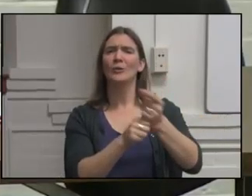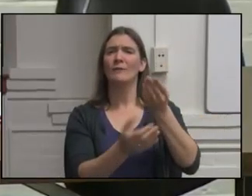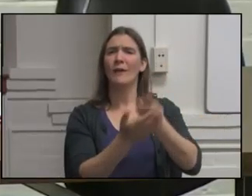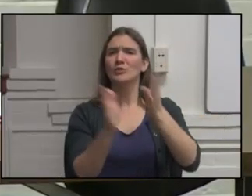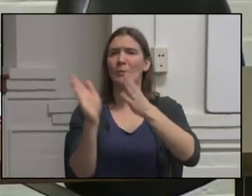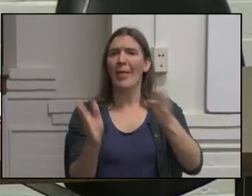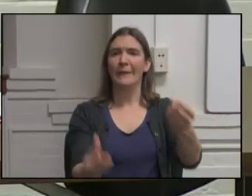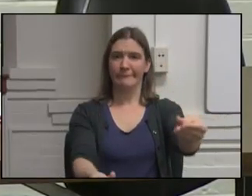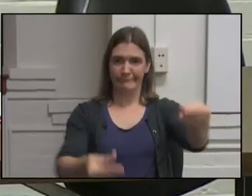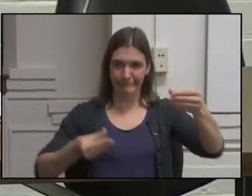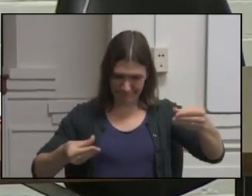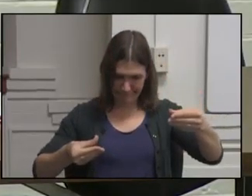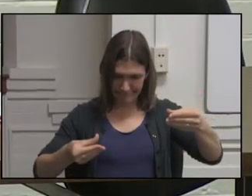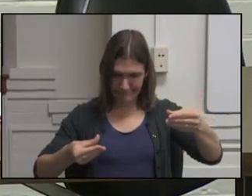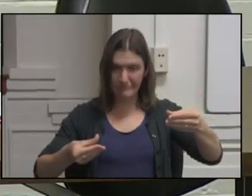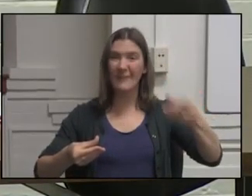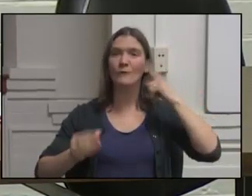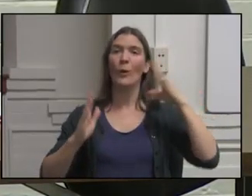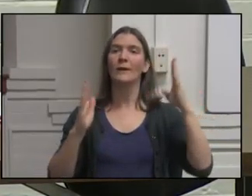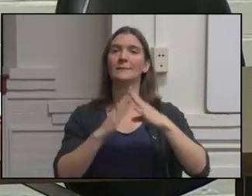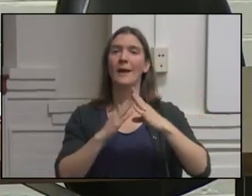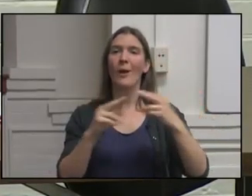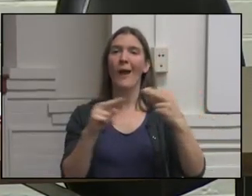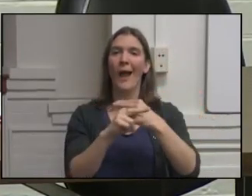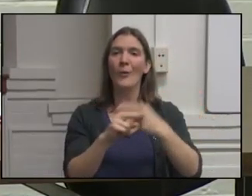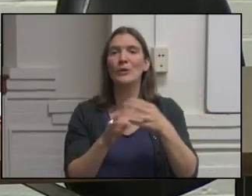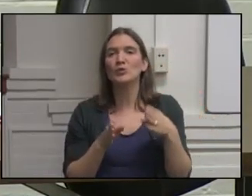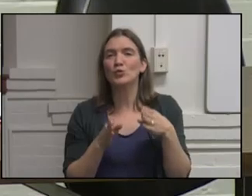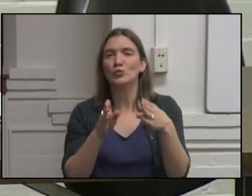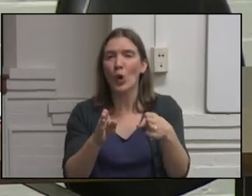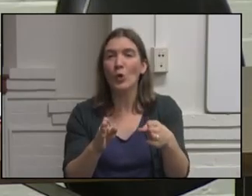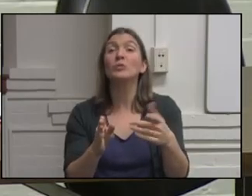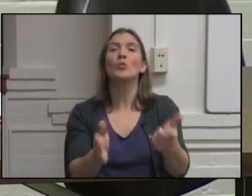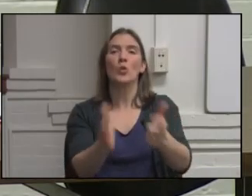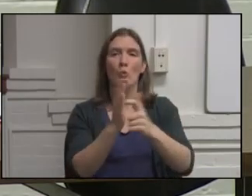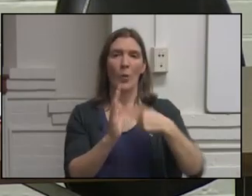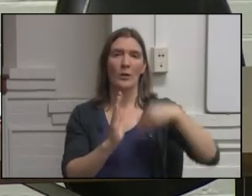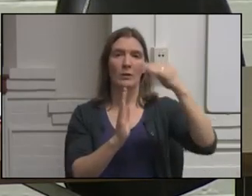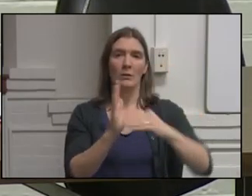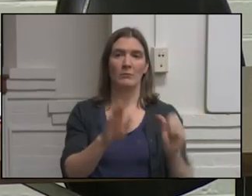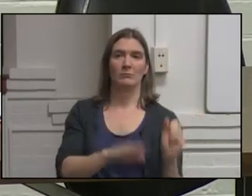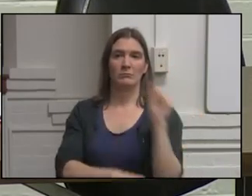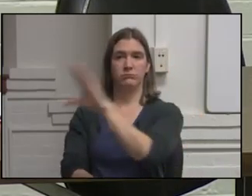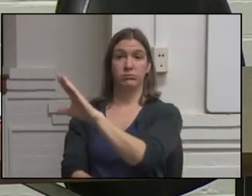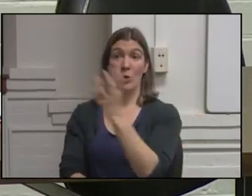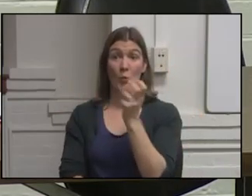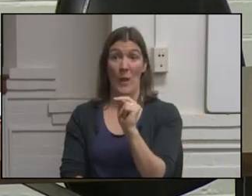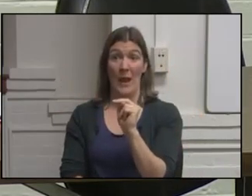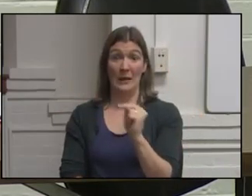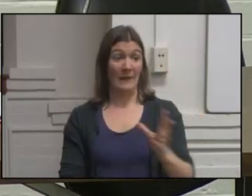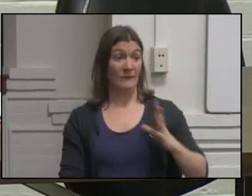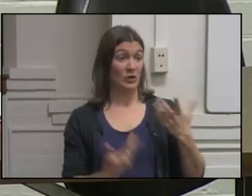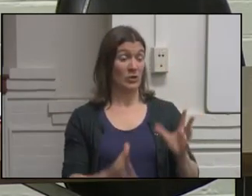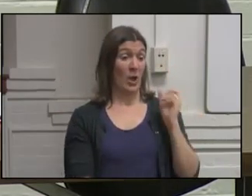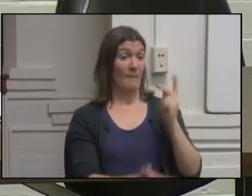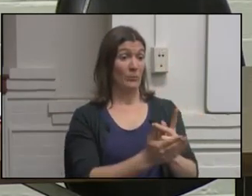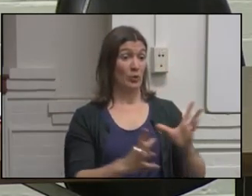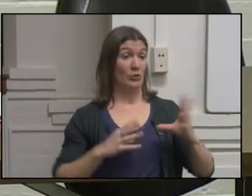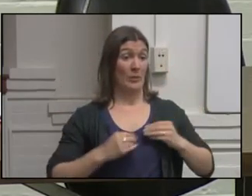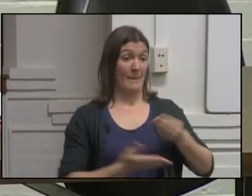financial plan for town highways. The annual form is required to be submitted 60 days after formally adopting the